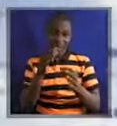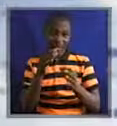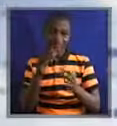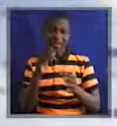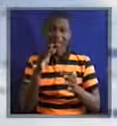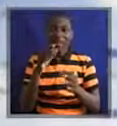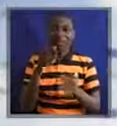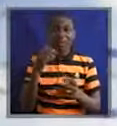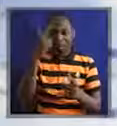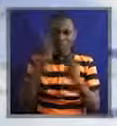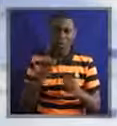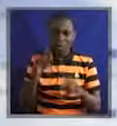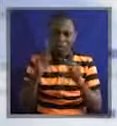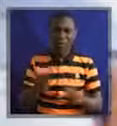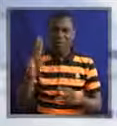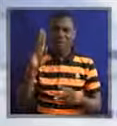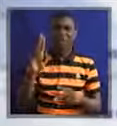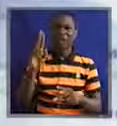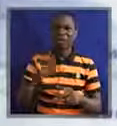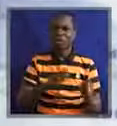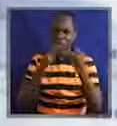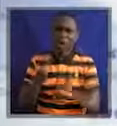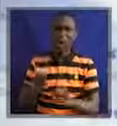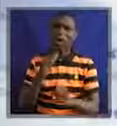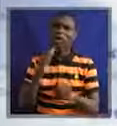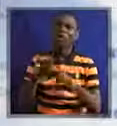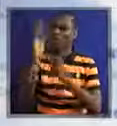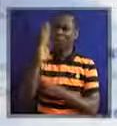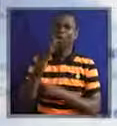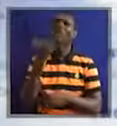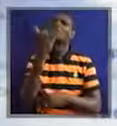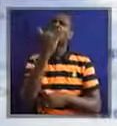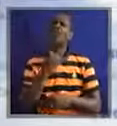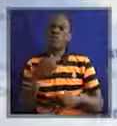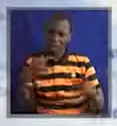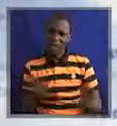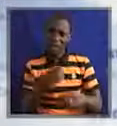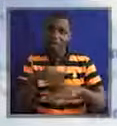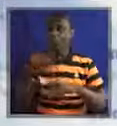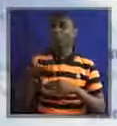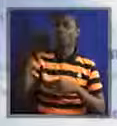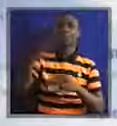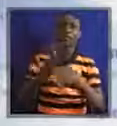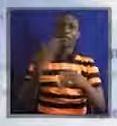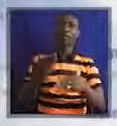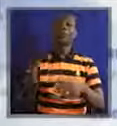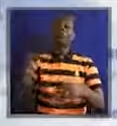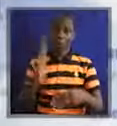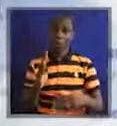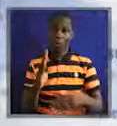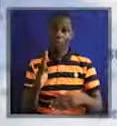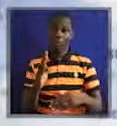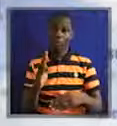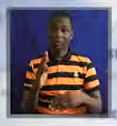any o nyango pon adi no, e mau ebe ye contaminated before God. Many other for Ujime. Now, Africans, no, we